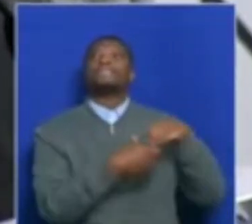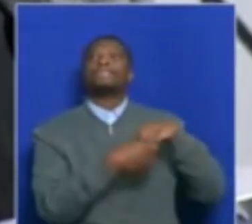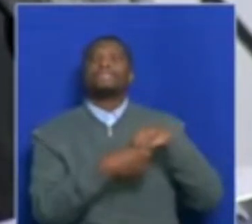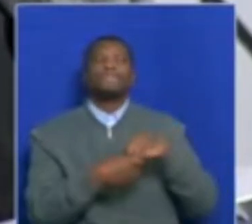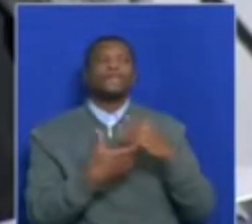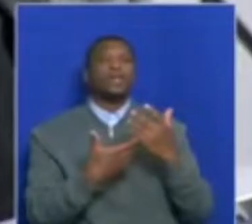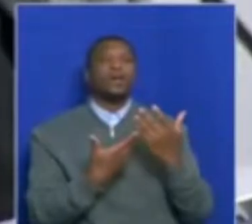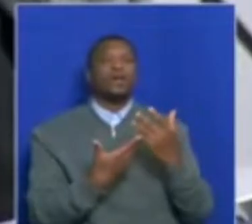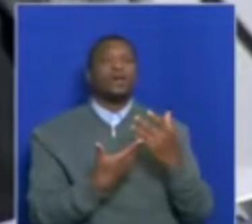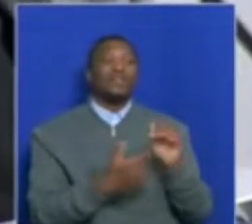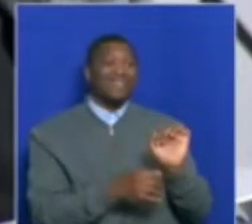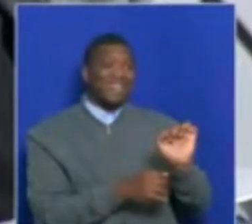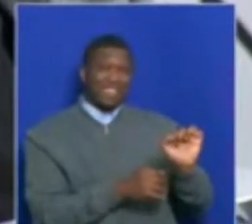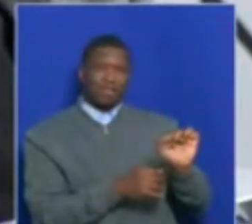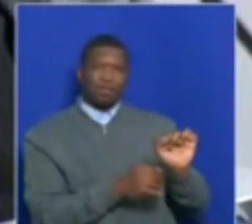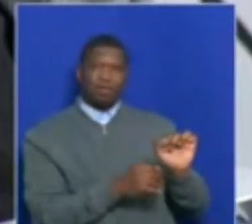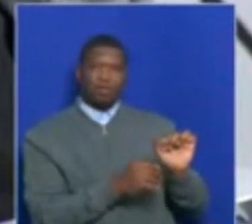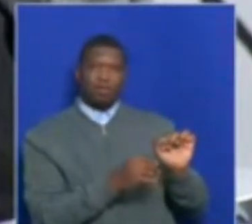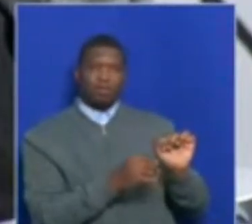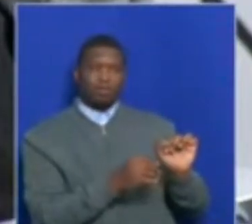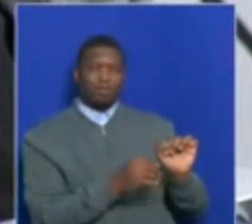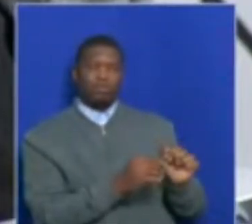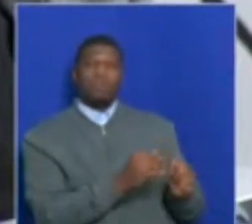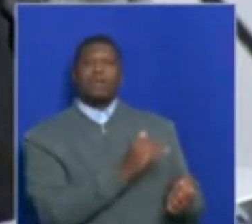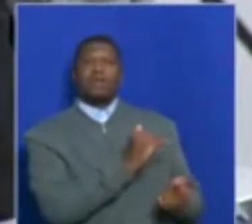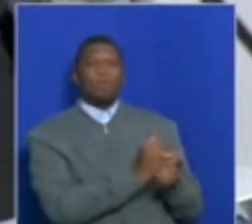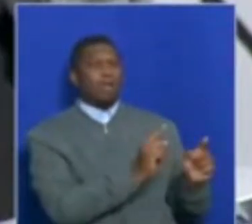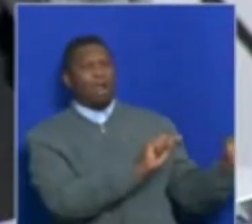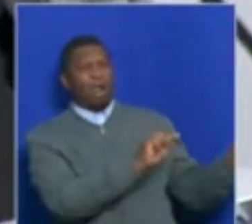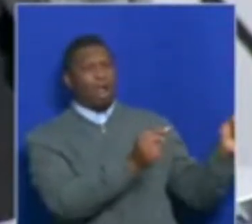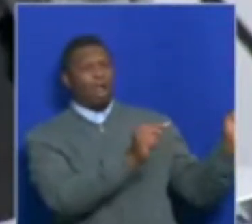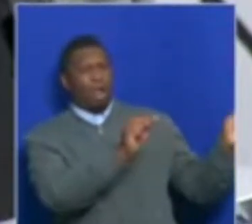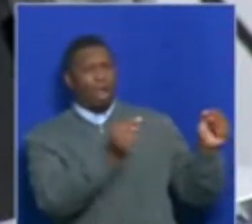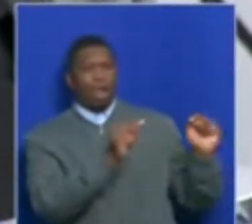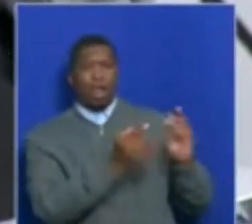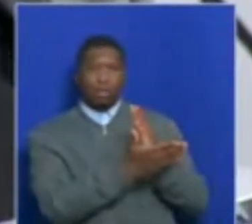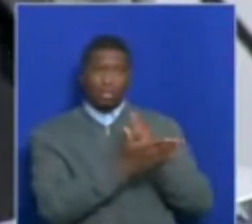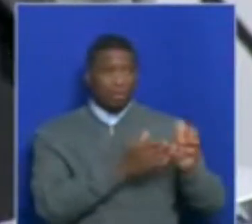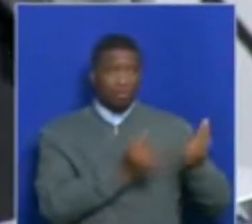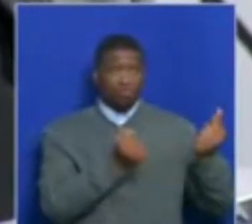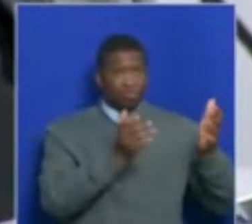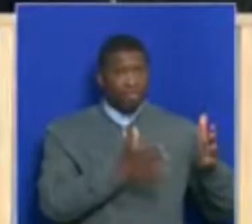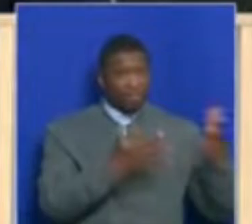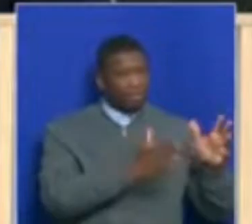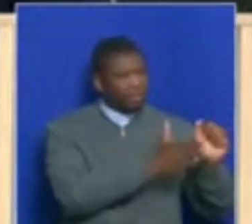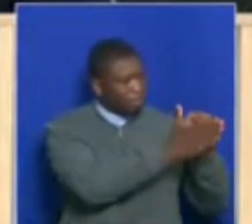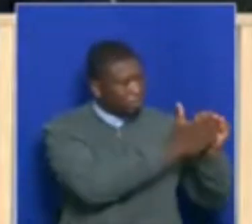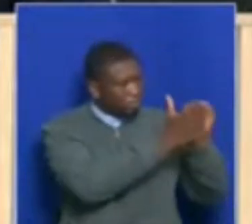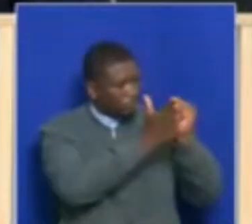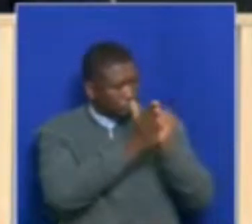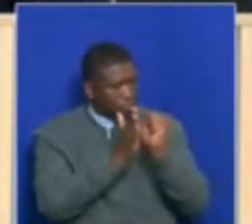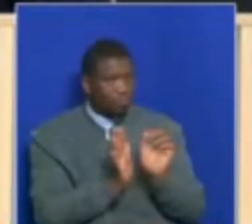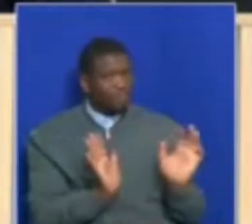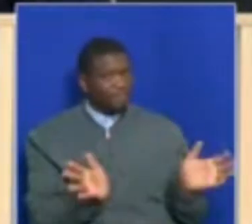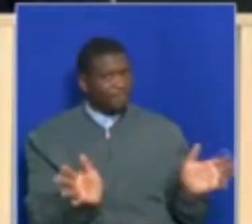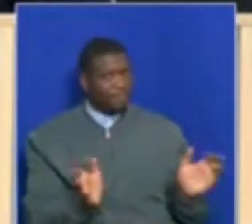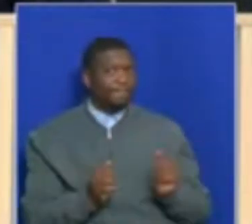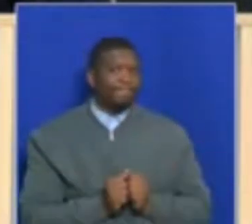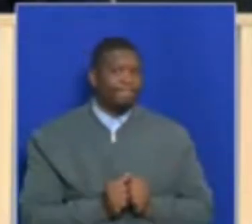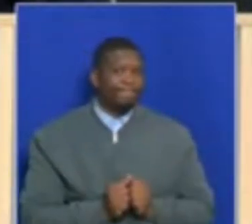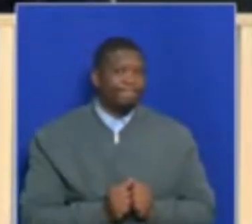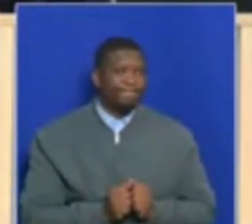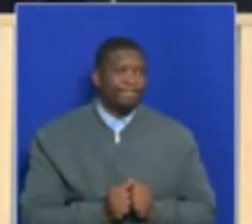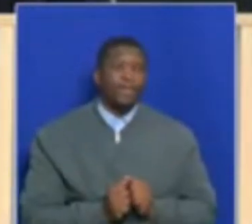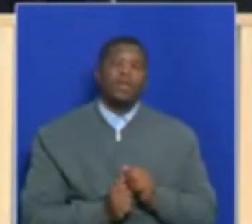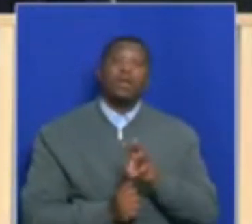the drug turf war were killed. All right, thank you. Mr. John, good morning. You Good morning. said